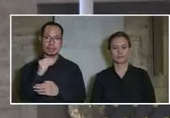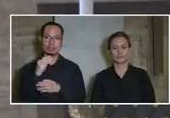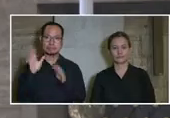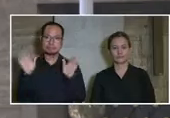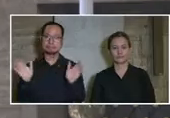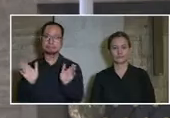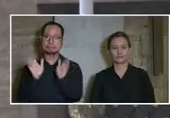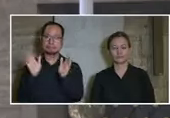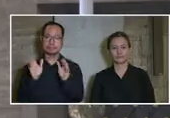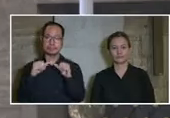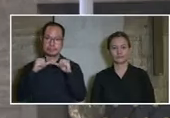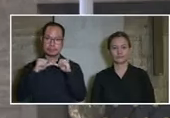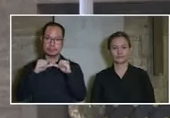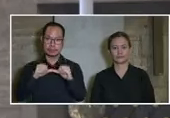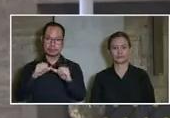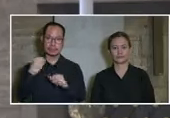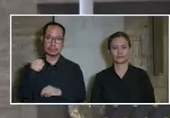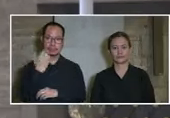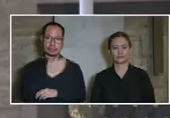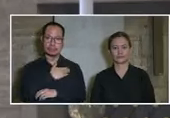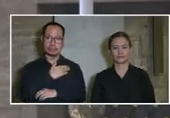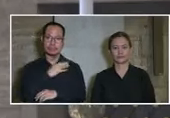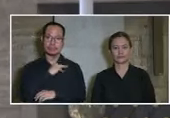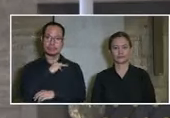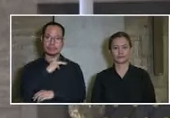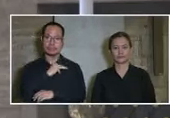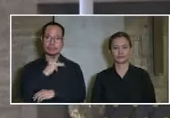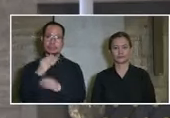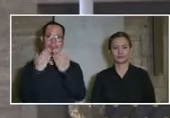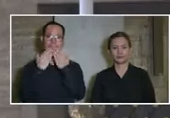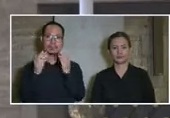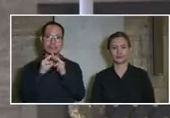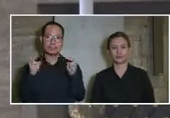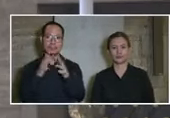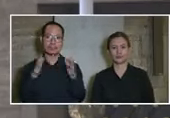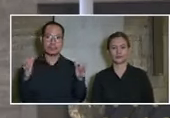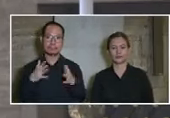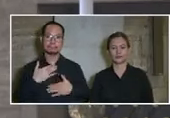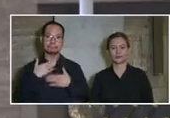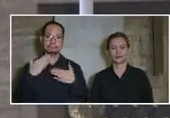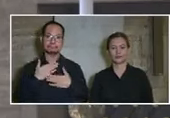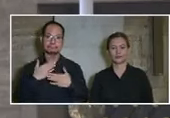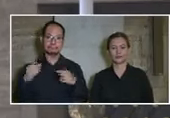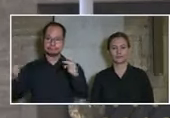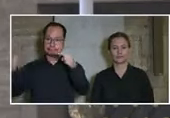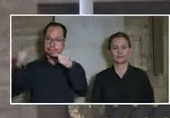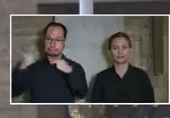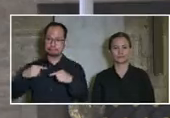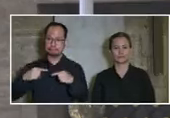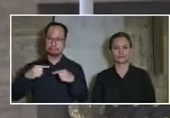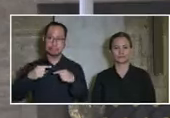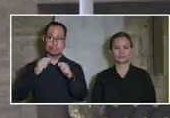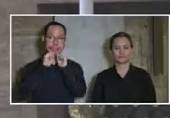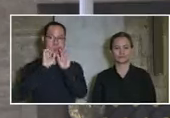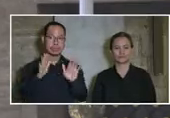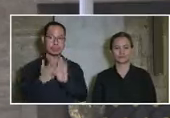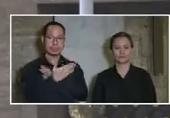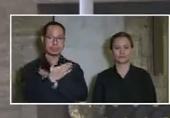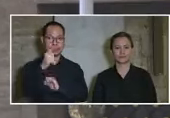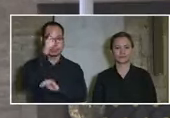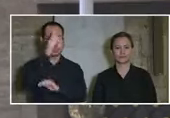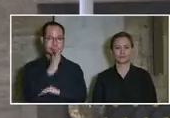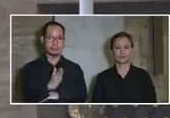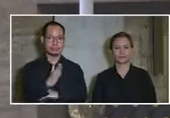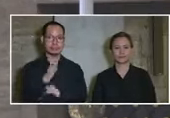encouragement as we continue our ministry. Maraming salamat po, maligayang pagdating po sa inyo at pagpalain po kayo ng